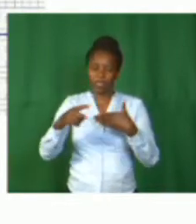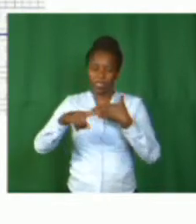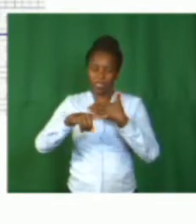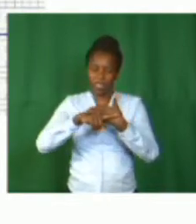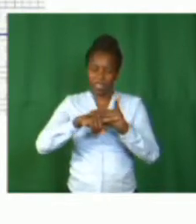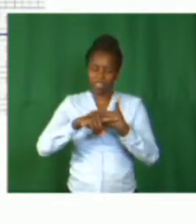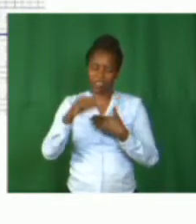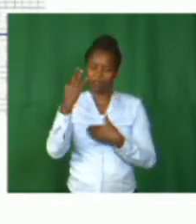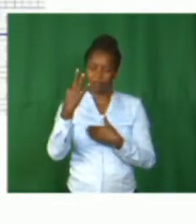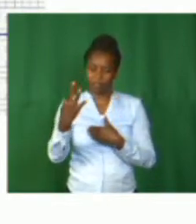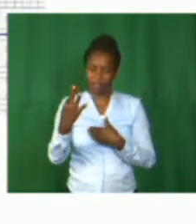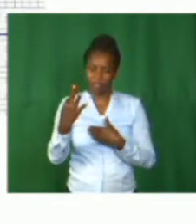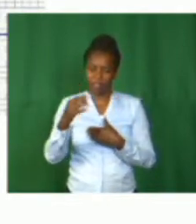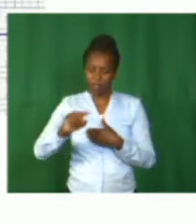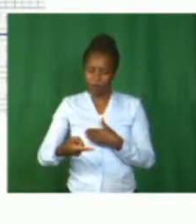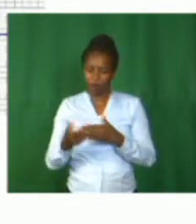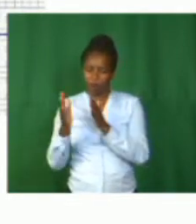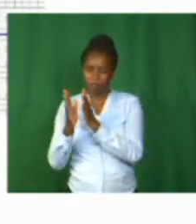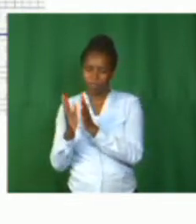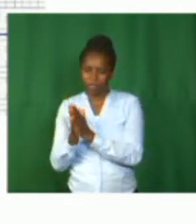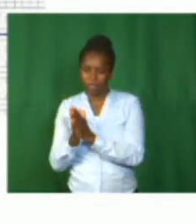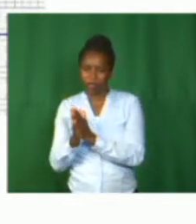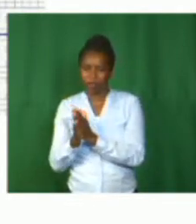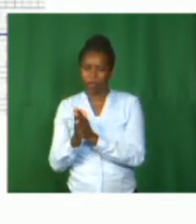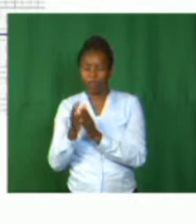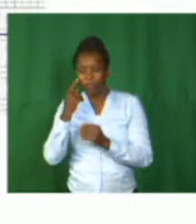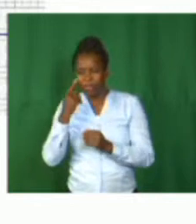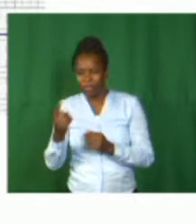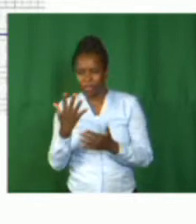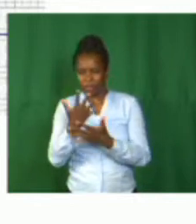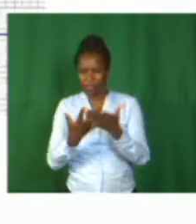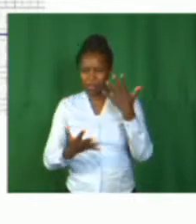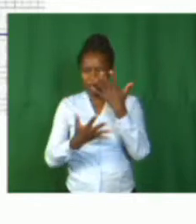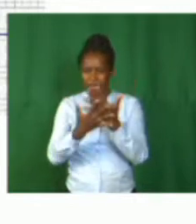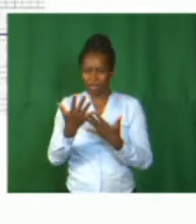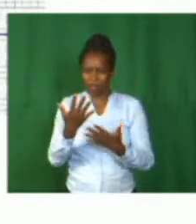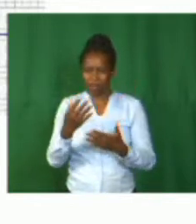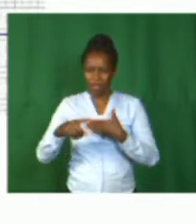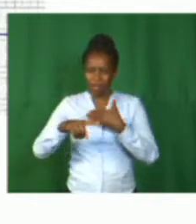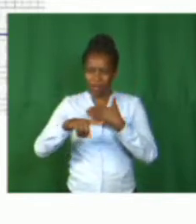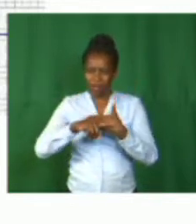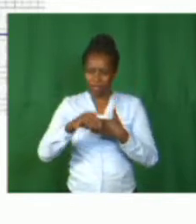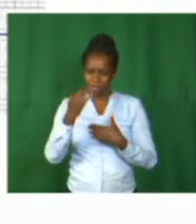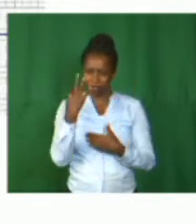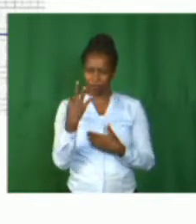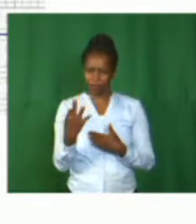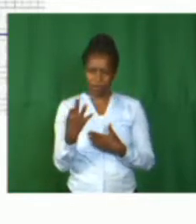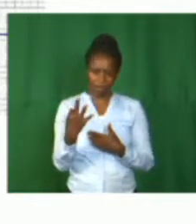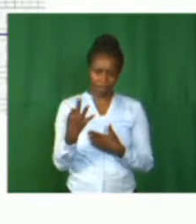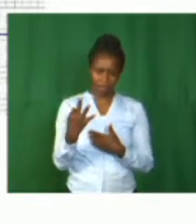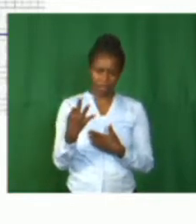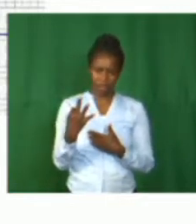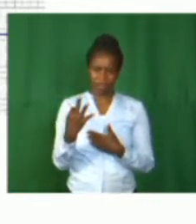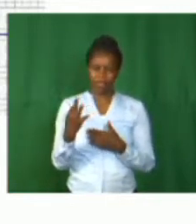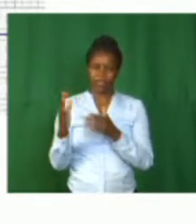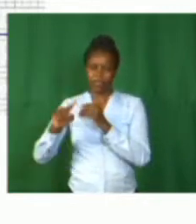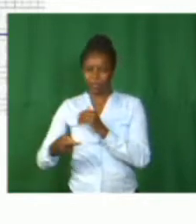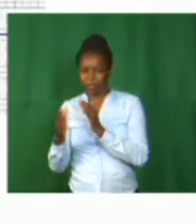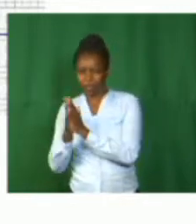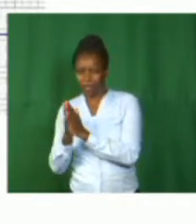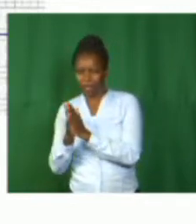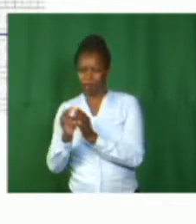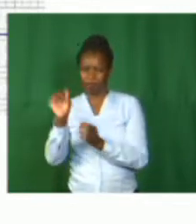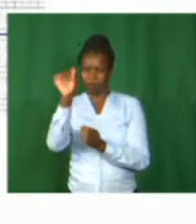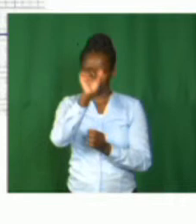-3, 10. Now this is the point. Now you come to your graph here, -3, 10 is there. This is the point -3, 10, and